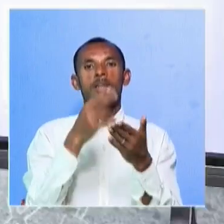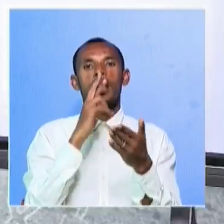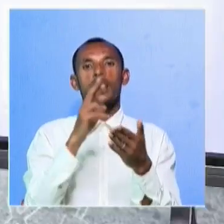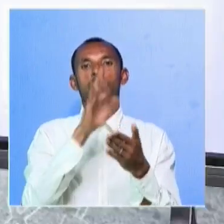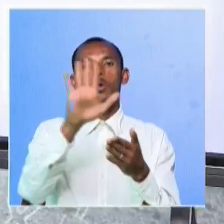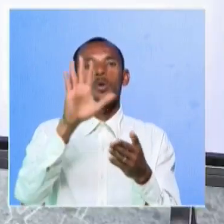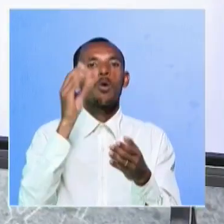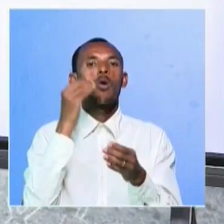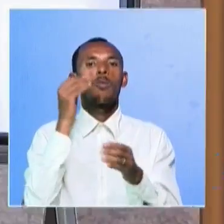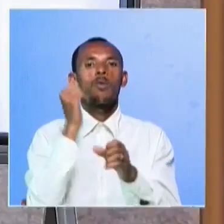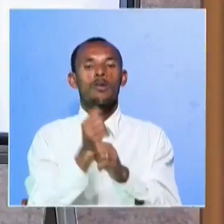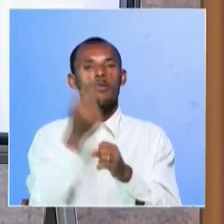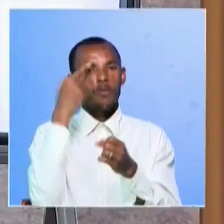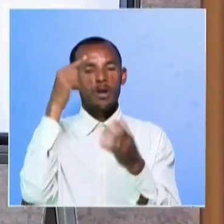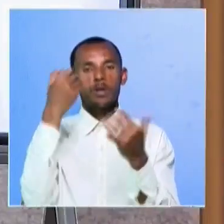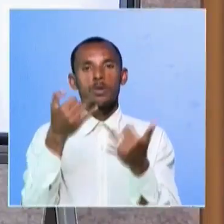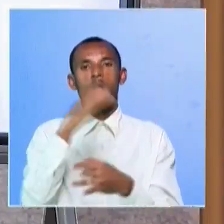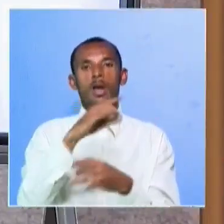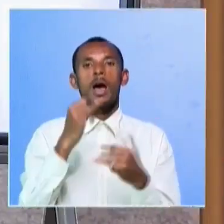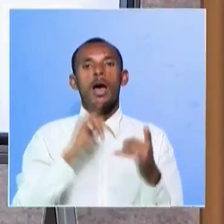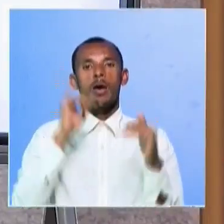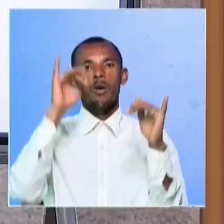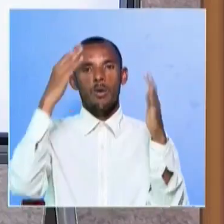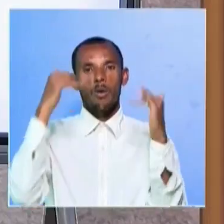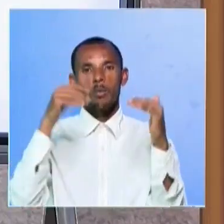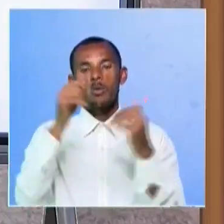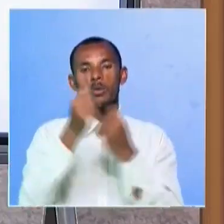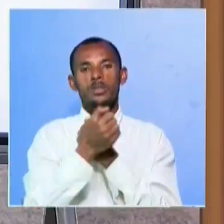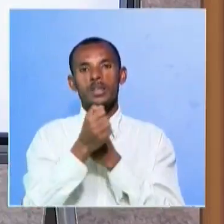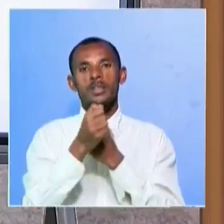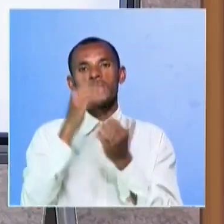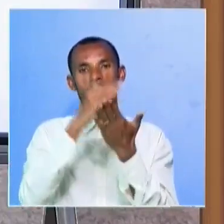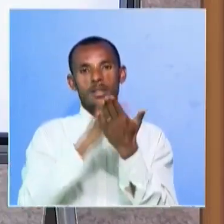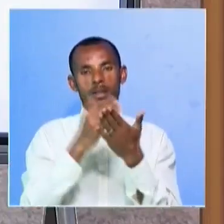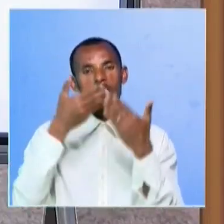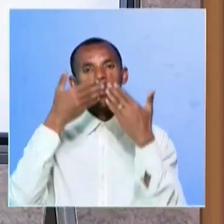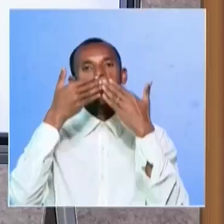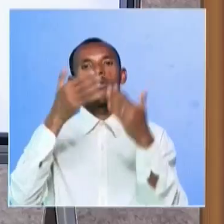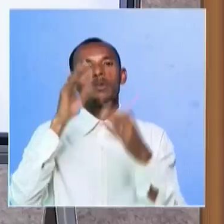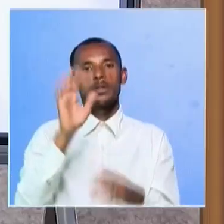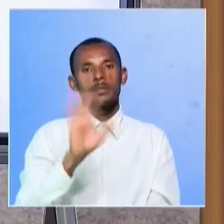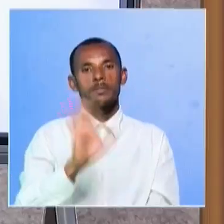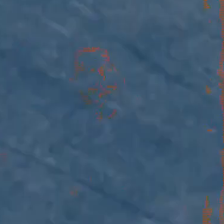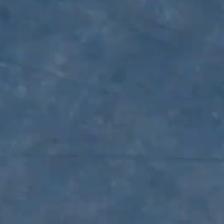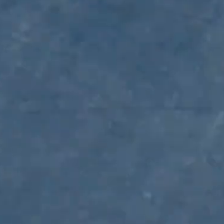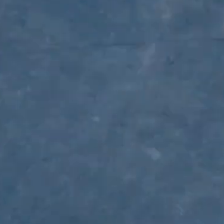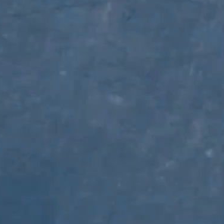homework for today. I hope you enjoyed the lesson. Thank you for listening.